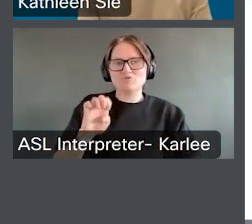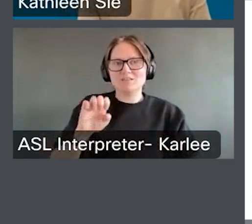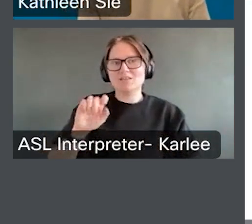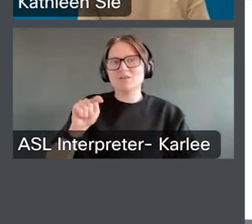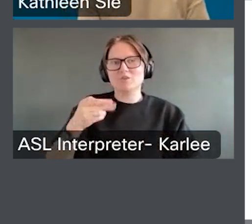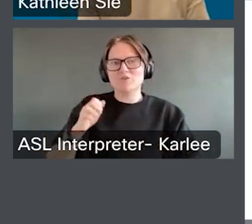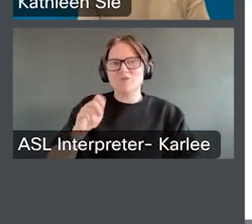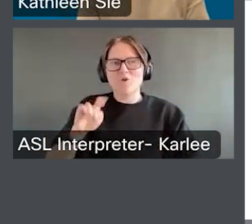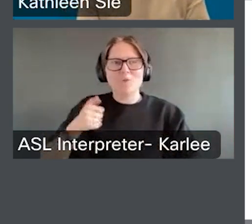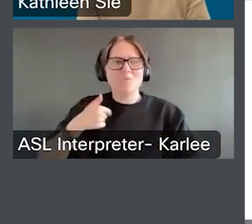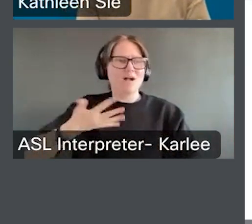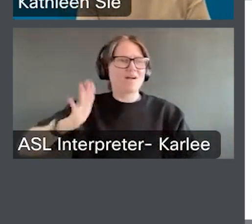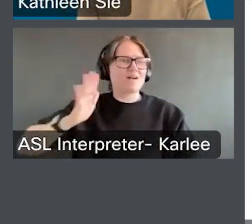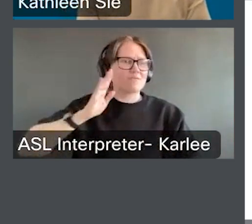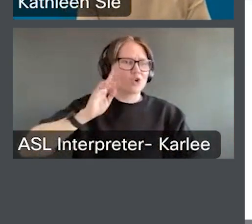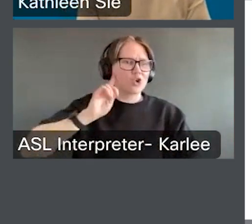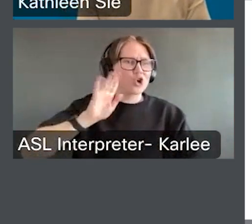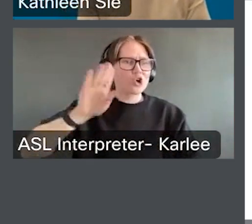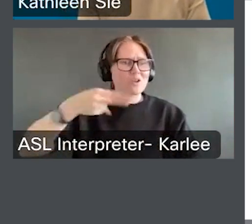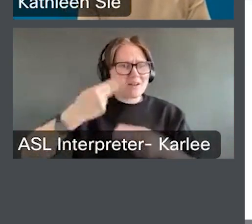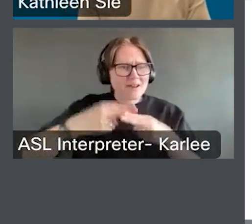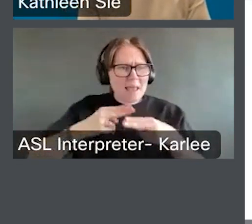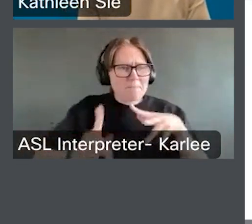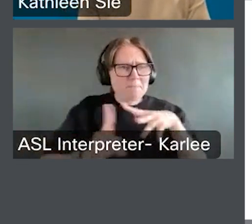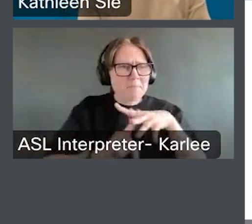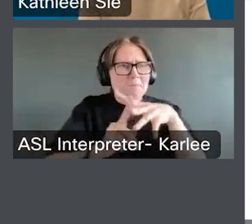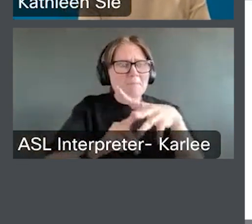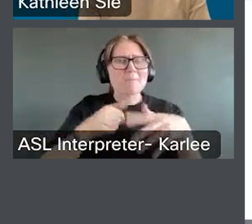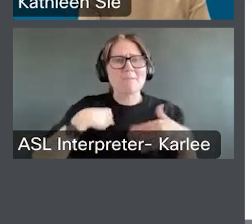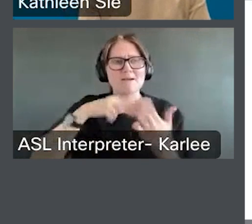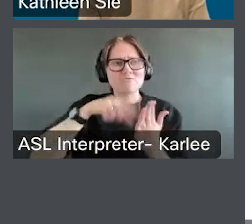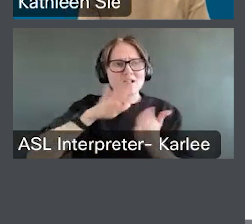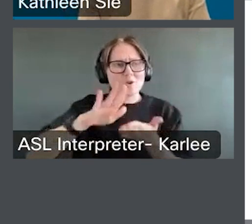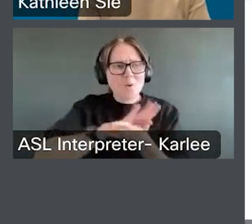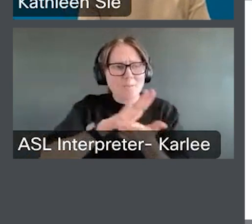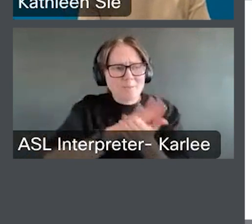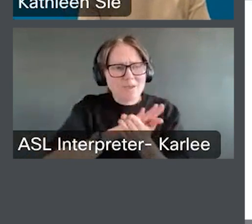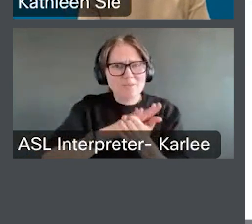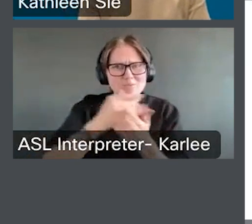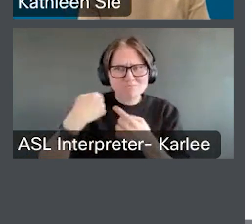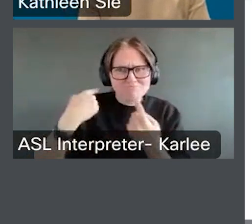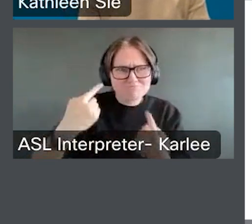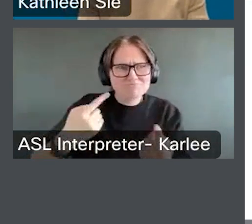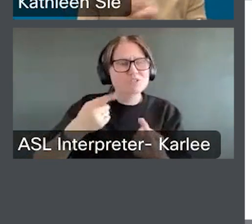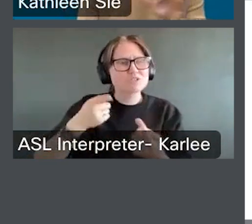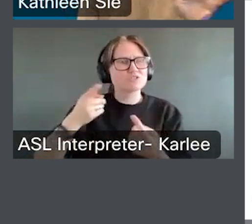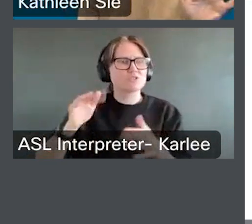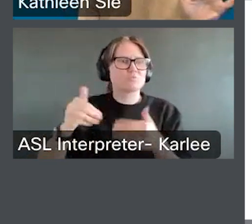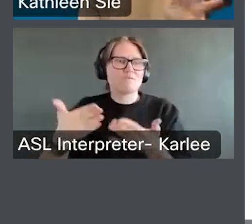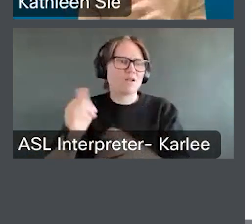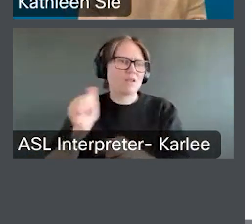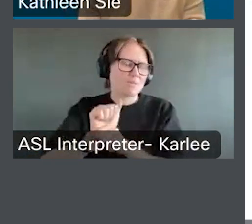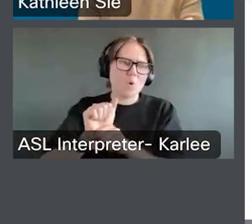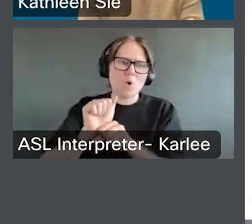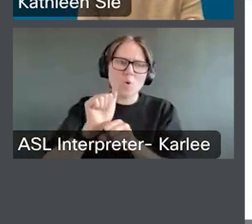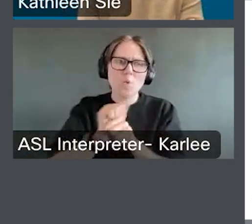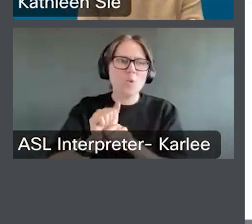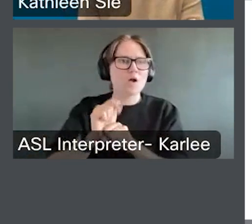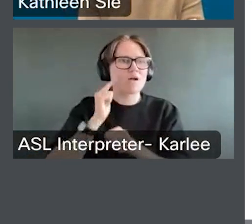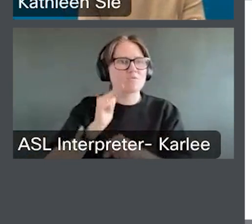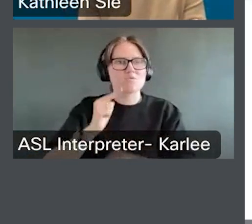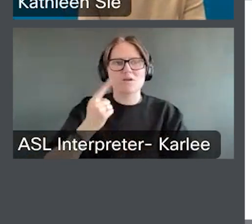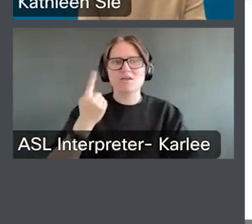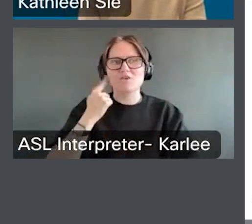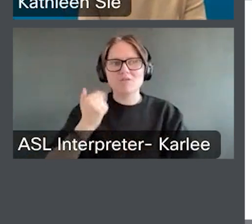her papers. She really has provided some of the seminal work in unilateral hearing loss and a classic paper in pediatrics